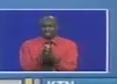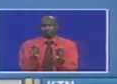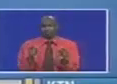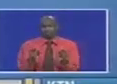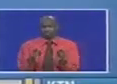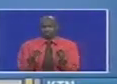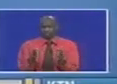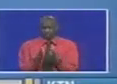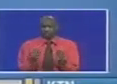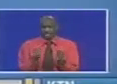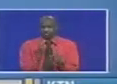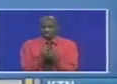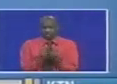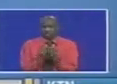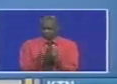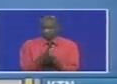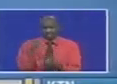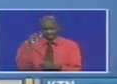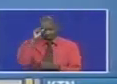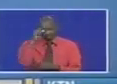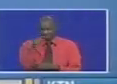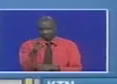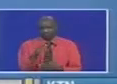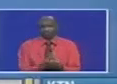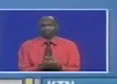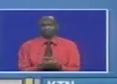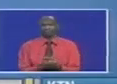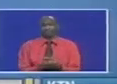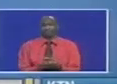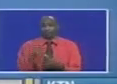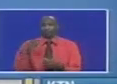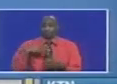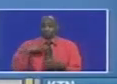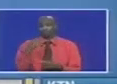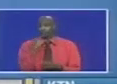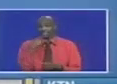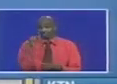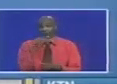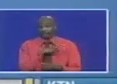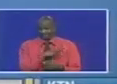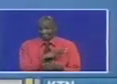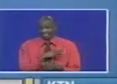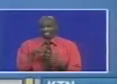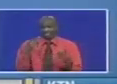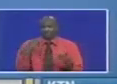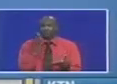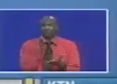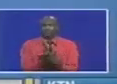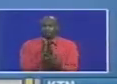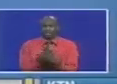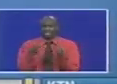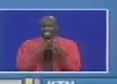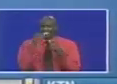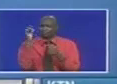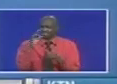objective is the same. So we're working very closely with them, and we'll continue to work with them for the people of Turkana and across the Assals, which is really 80%